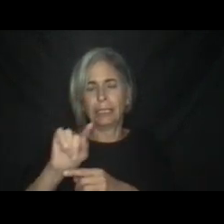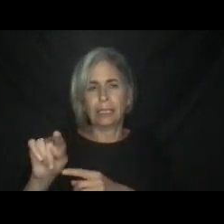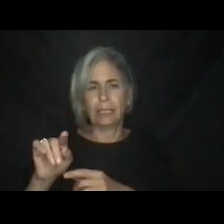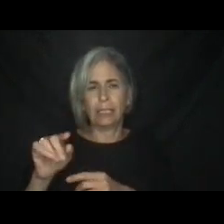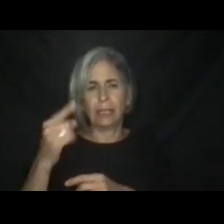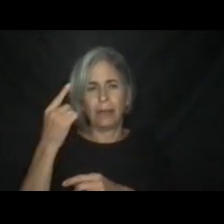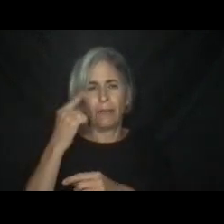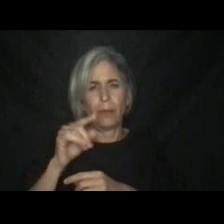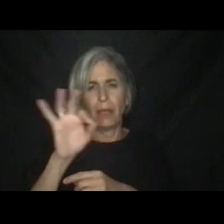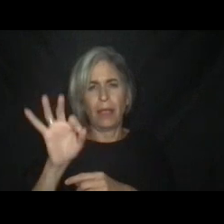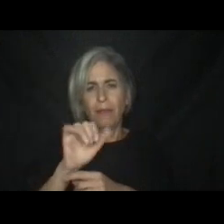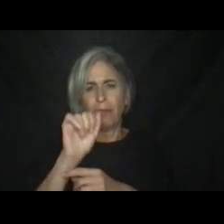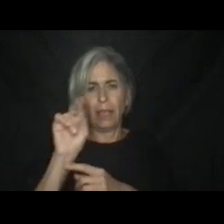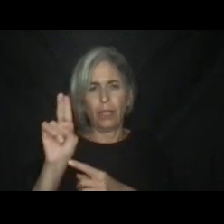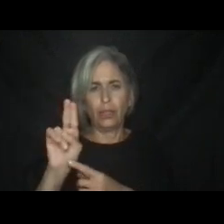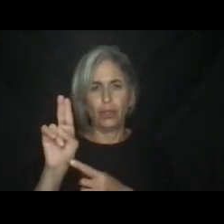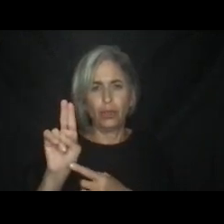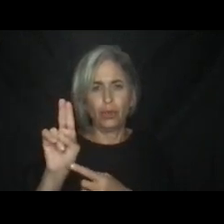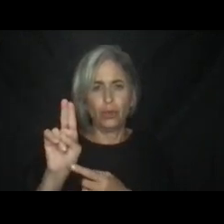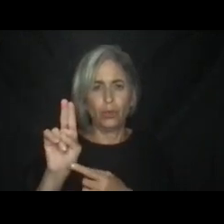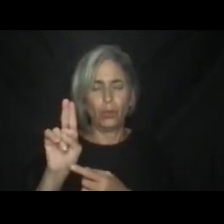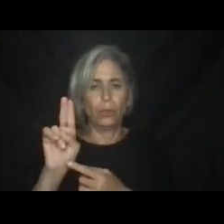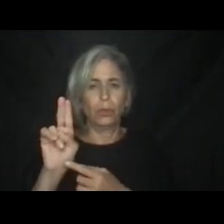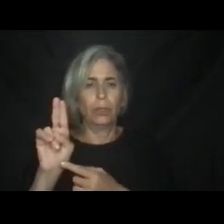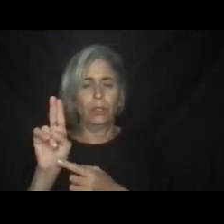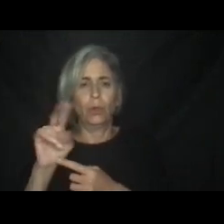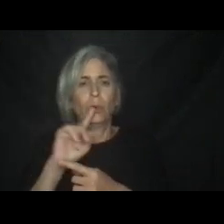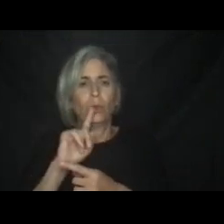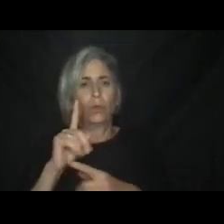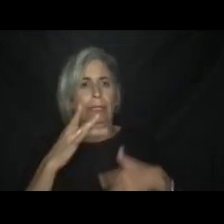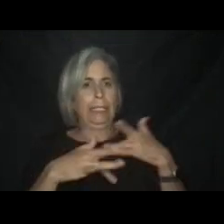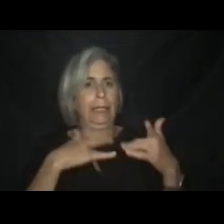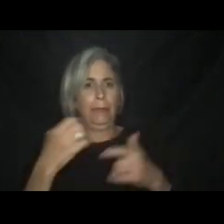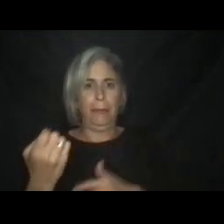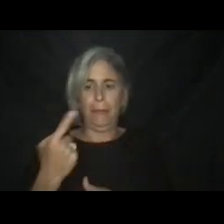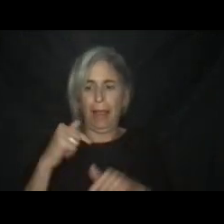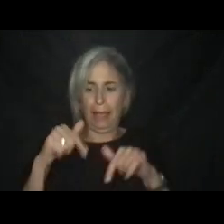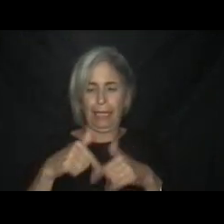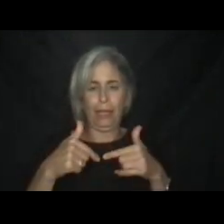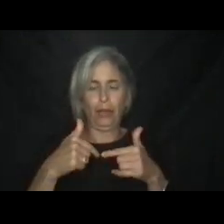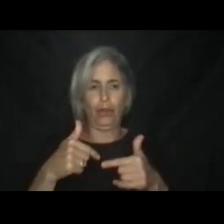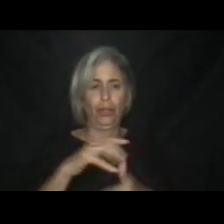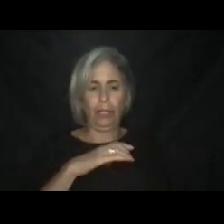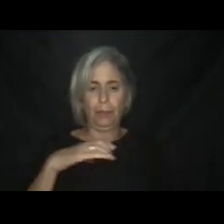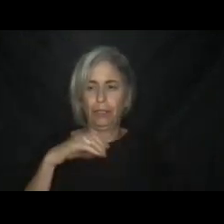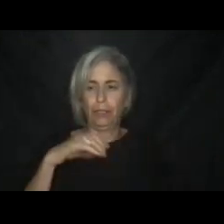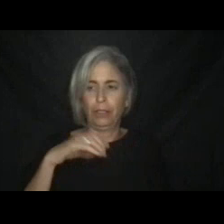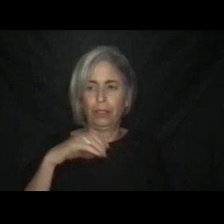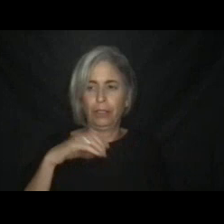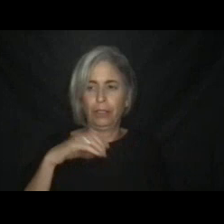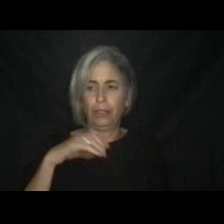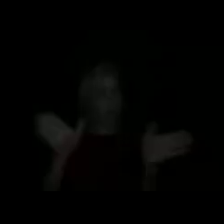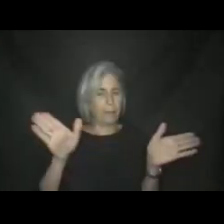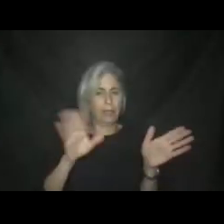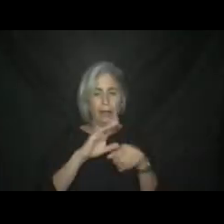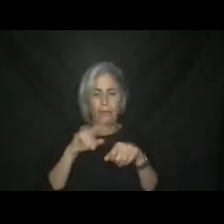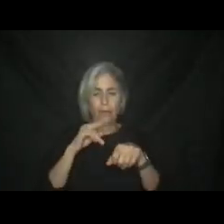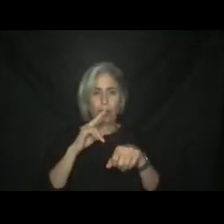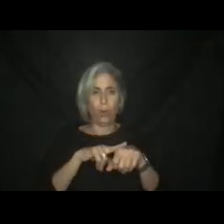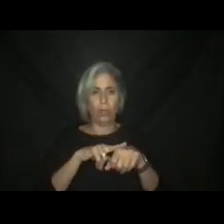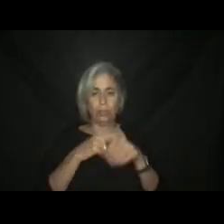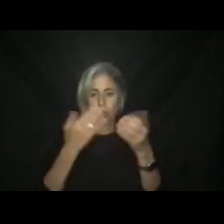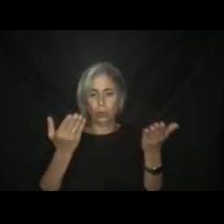Florida Atlantic University. And we're very happy to be back, Mr. Mayor, commissioners, members of the public. And of course, we're here this